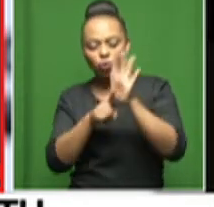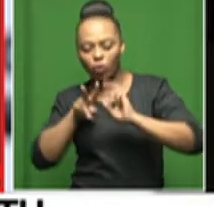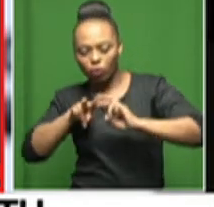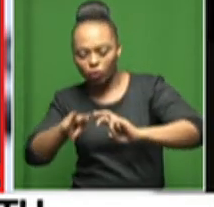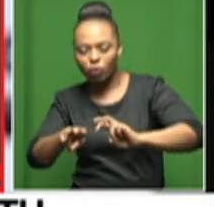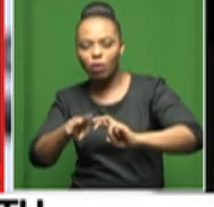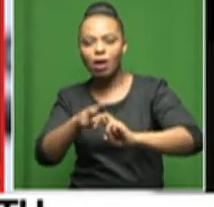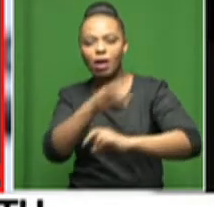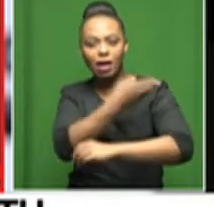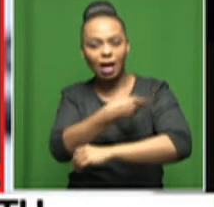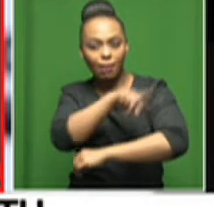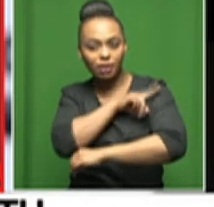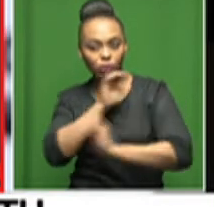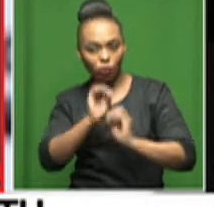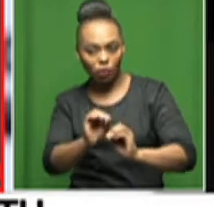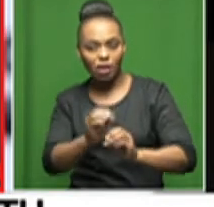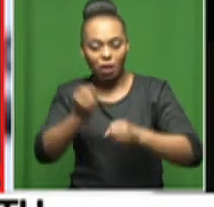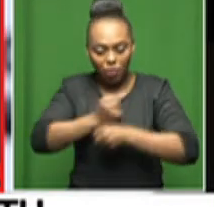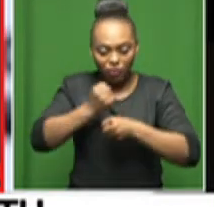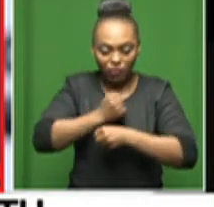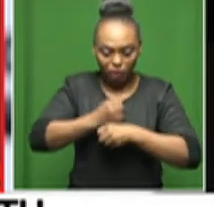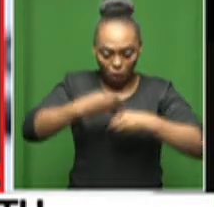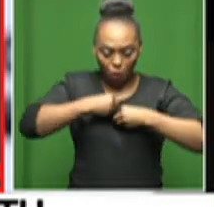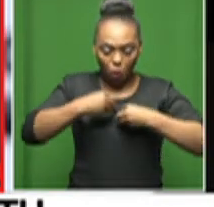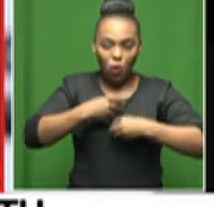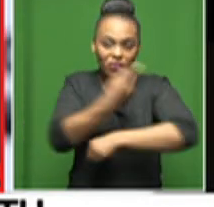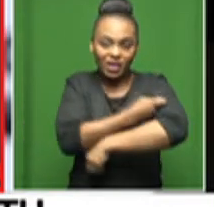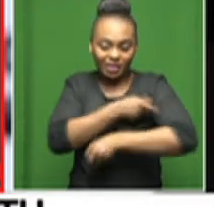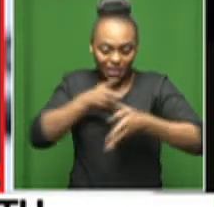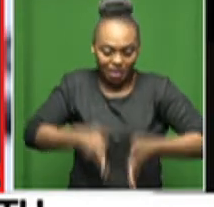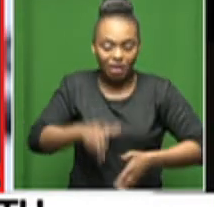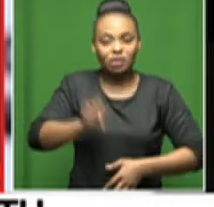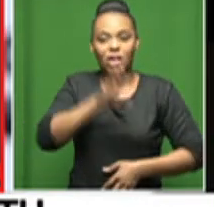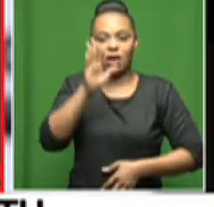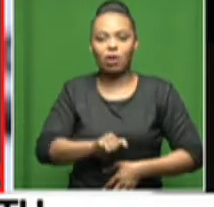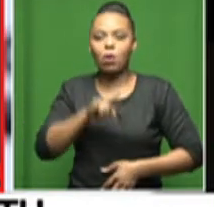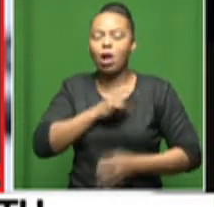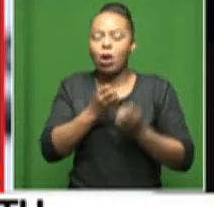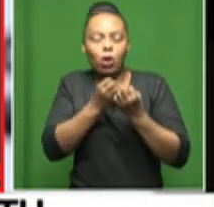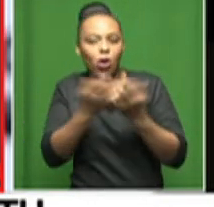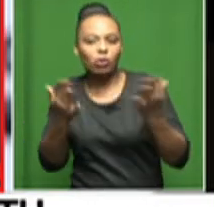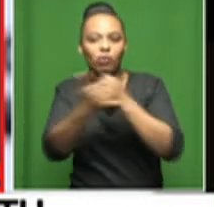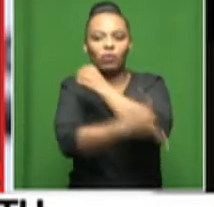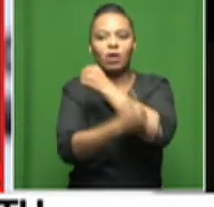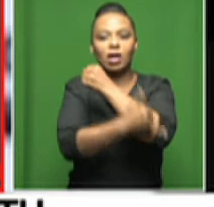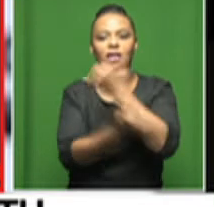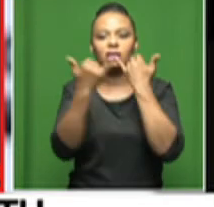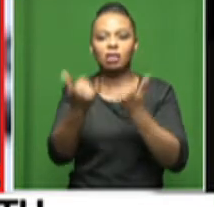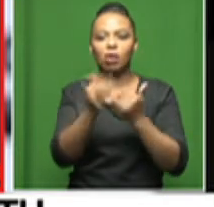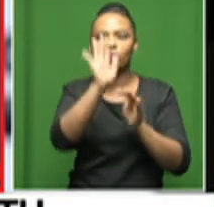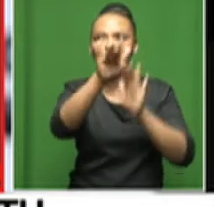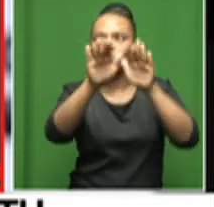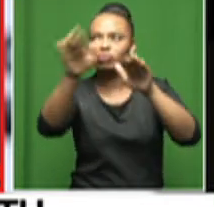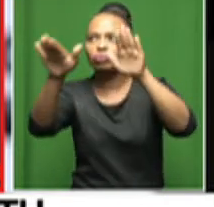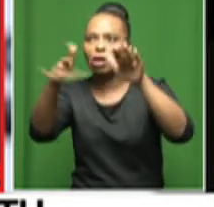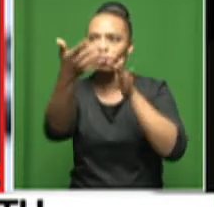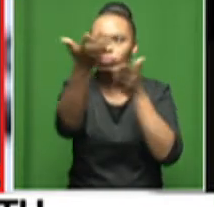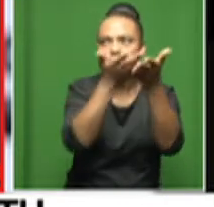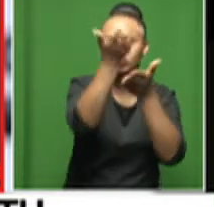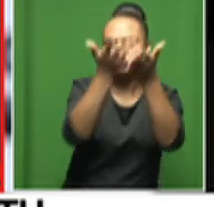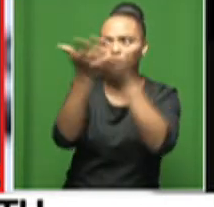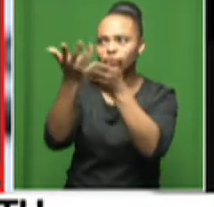of manufacturing in South Africa. There's already been a number of countries that have been conducted to discuss this